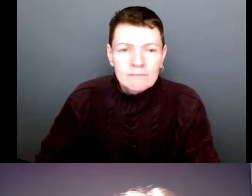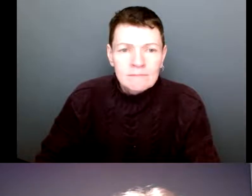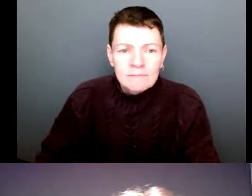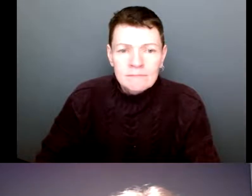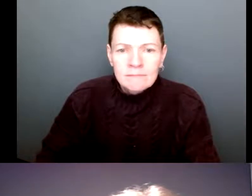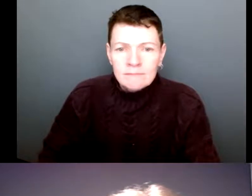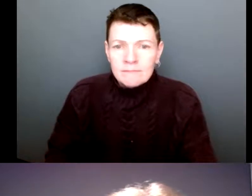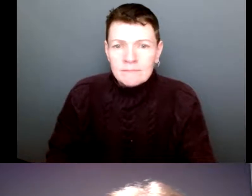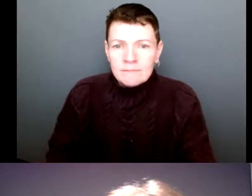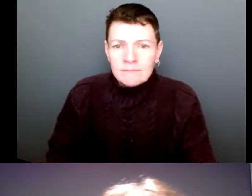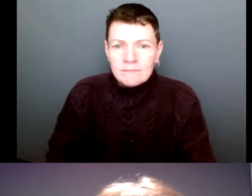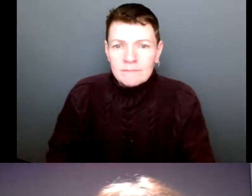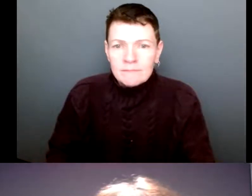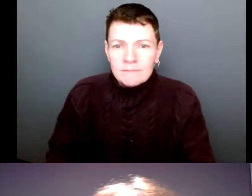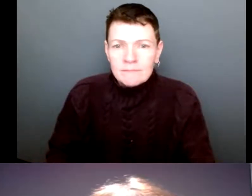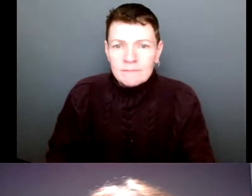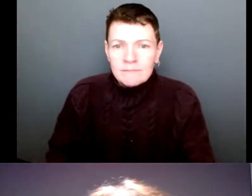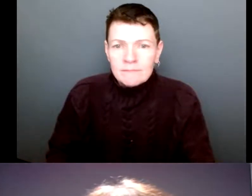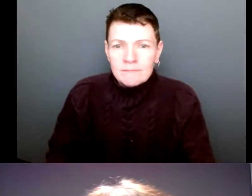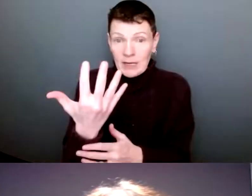We have 5 seconds left for the poll.